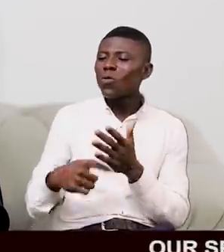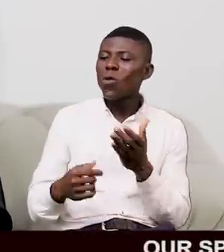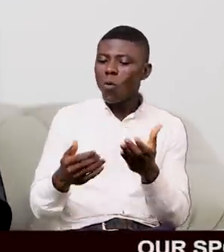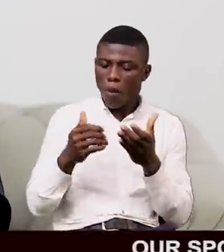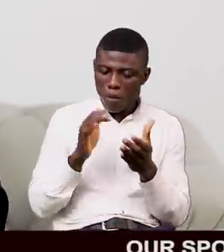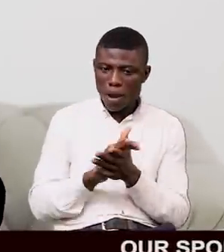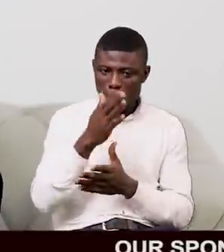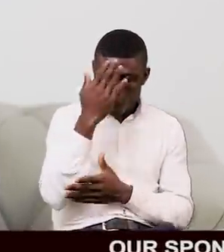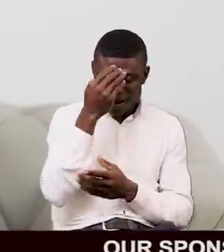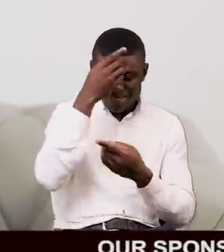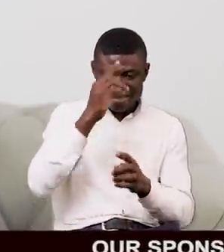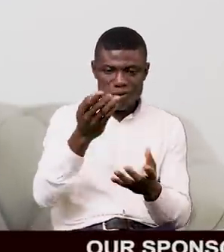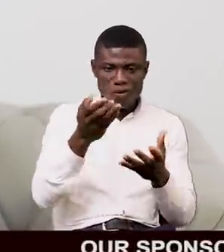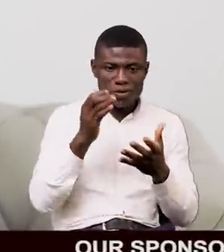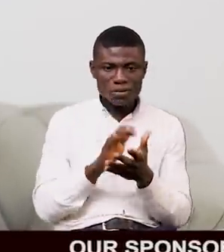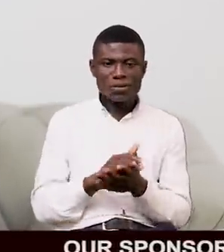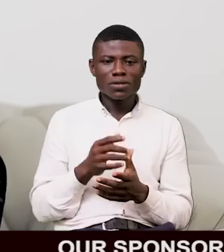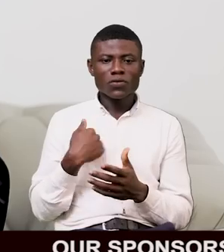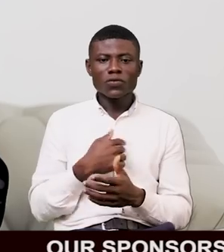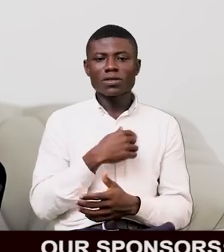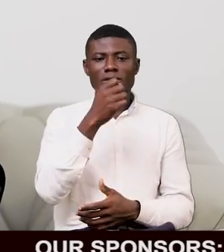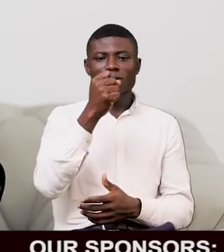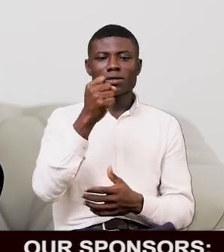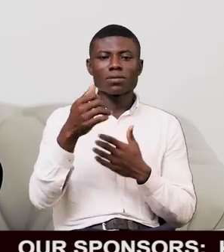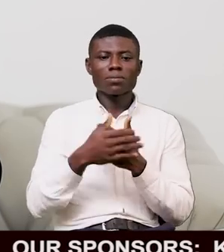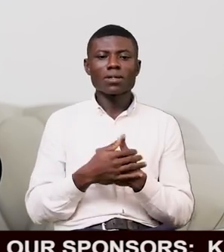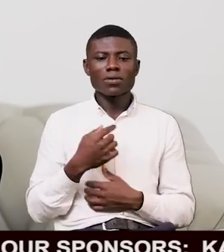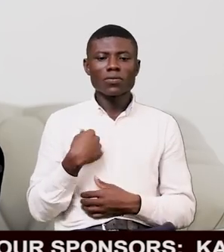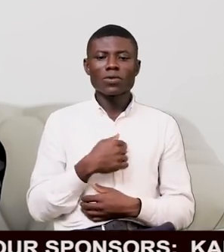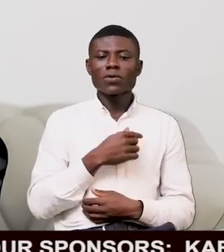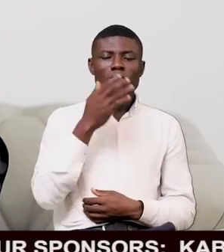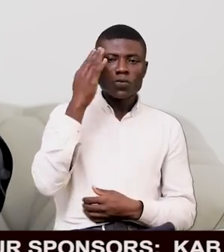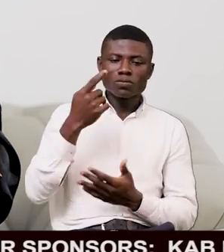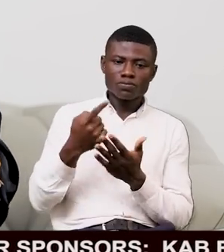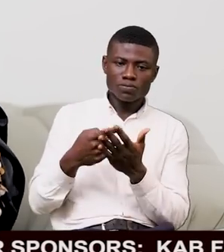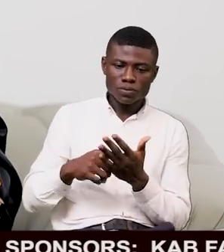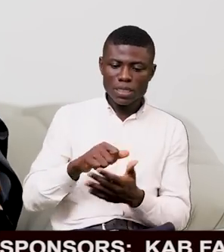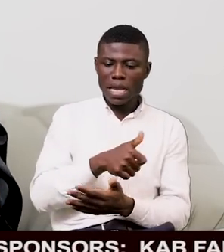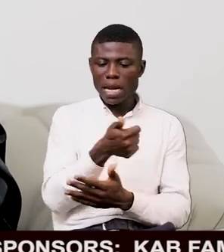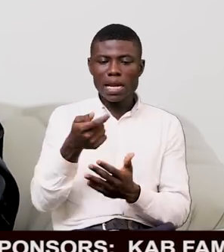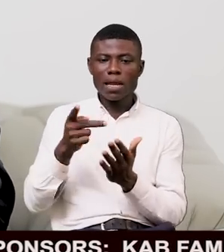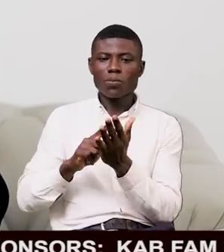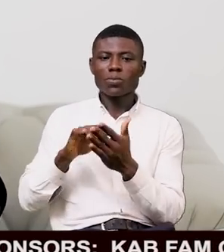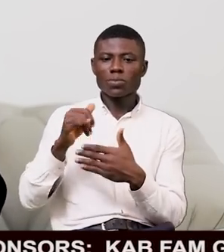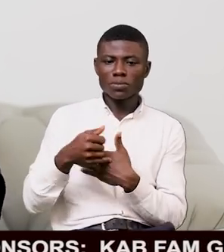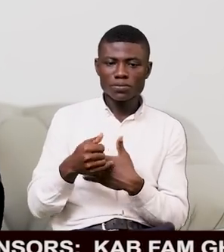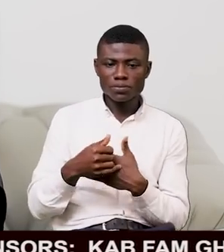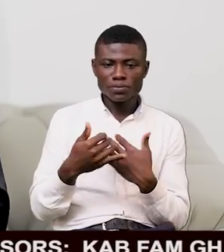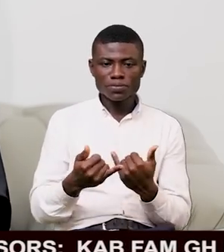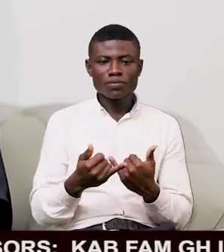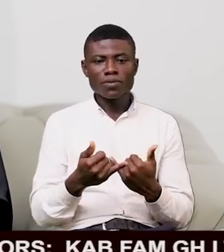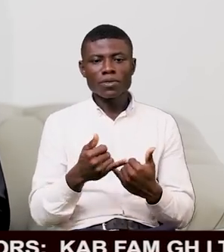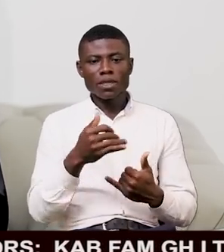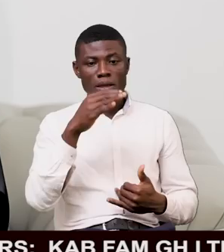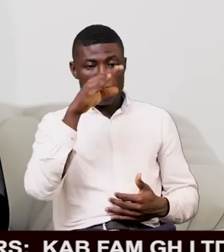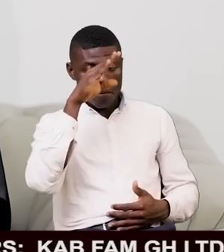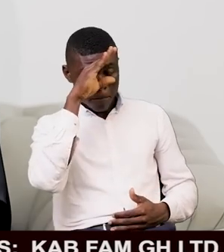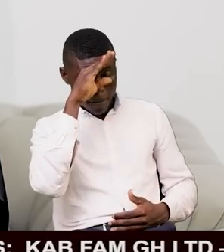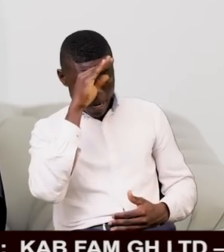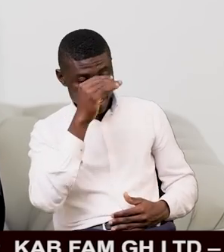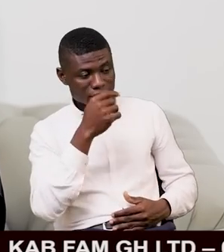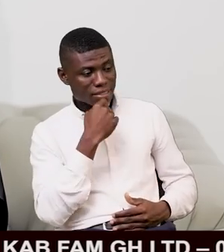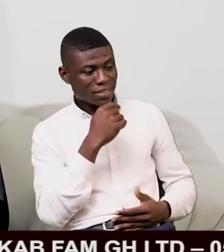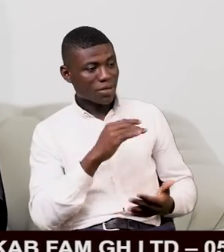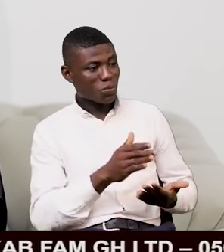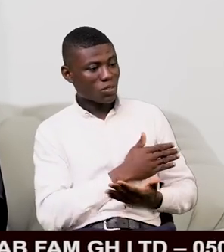omo wari yeah ye kwa ba ye be hwe other projects se se be man se oba no nyum no